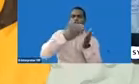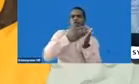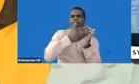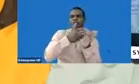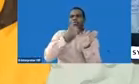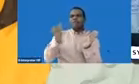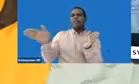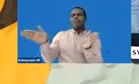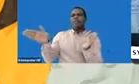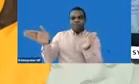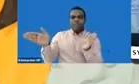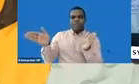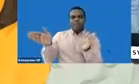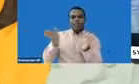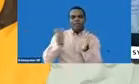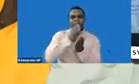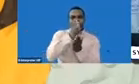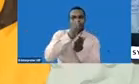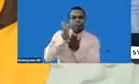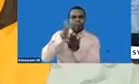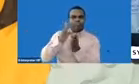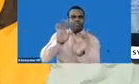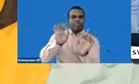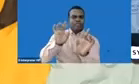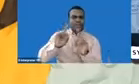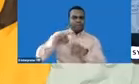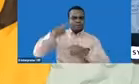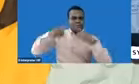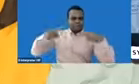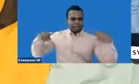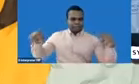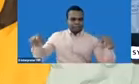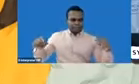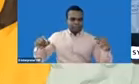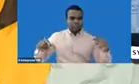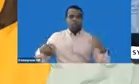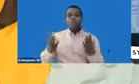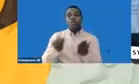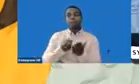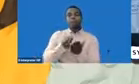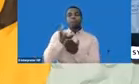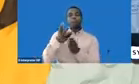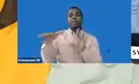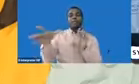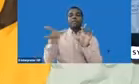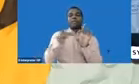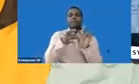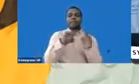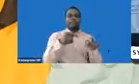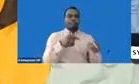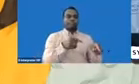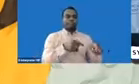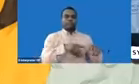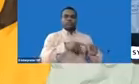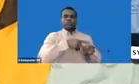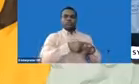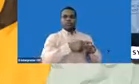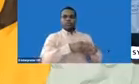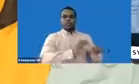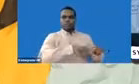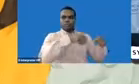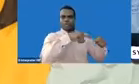chat, and they are both under the same in the project website. It's the same concept of the links. So